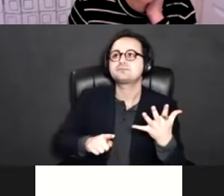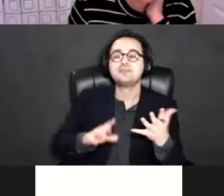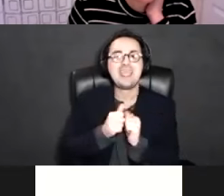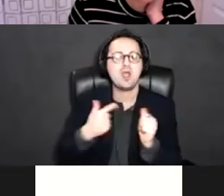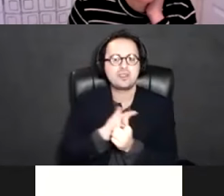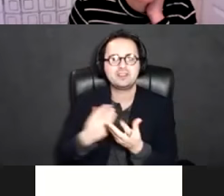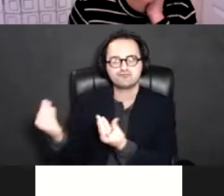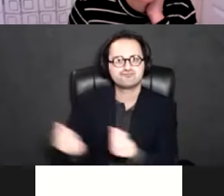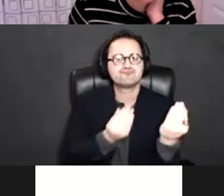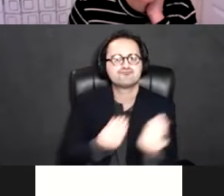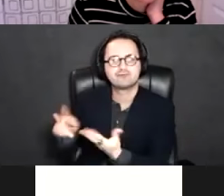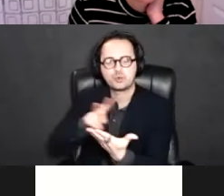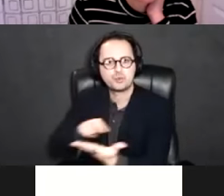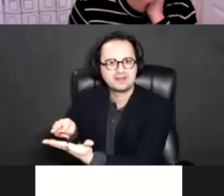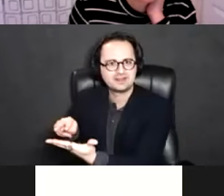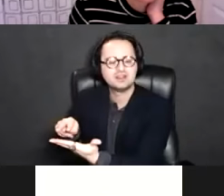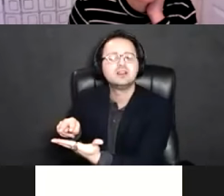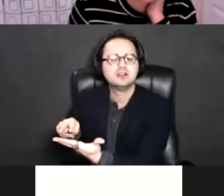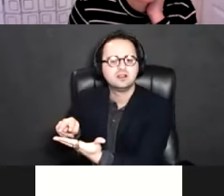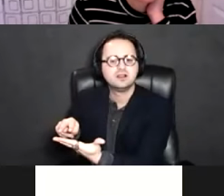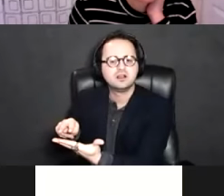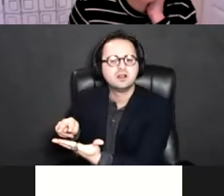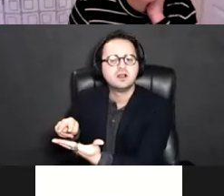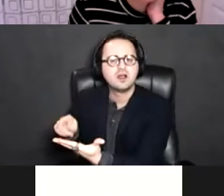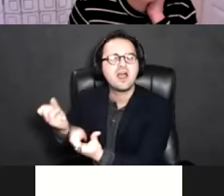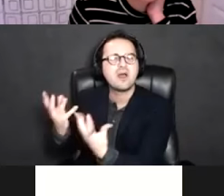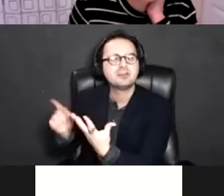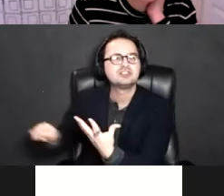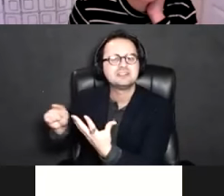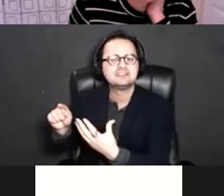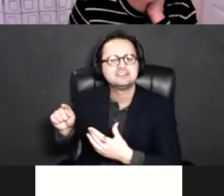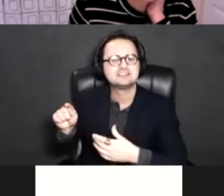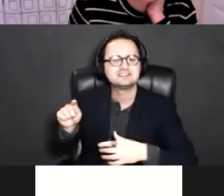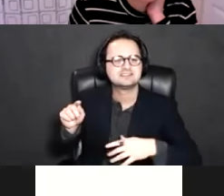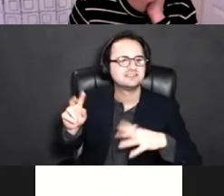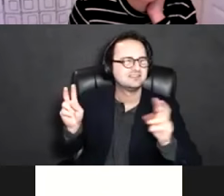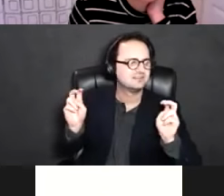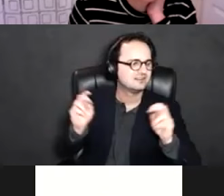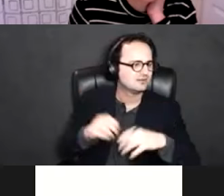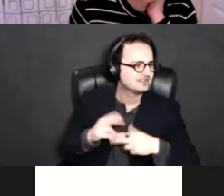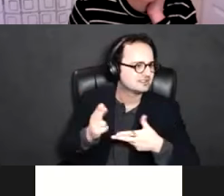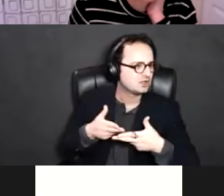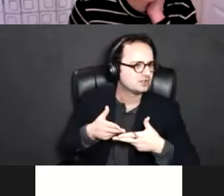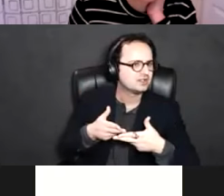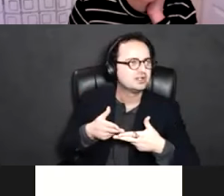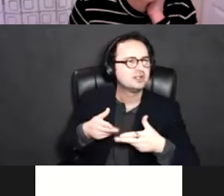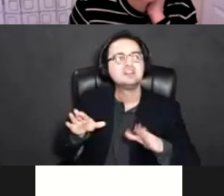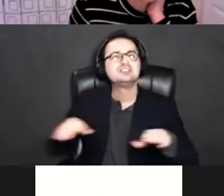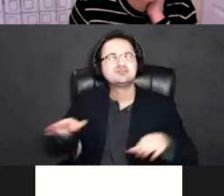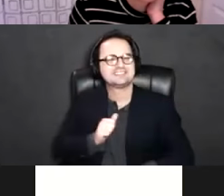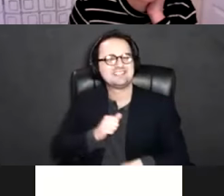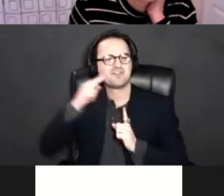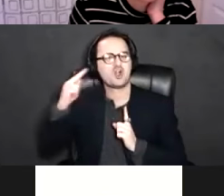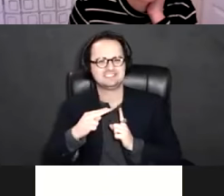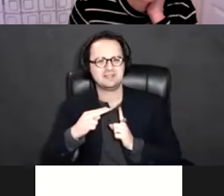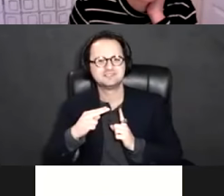much are these kind of I don't know what to call them, like, you know, children's self-concepts, are they, you